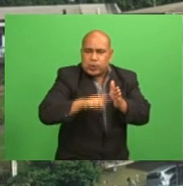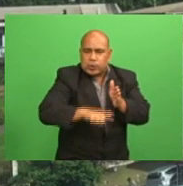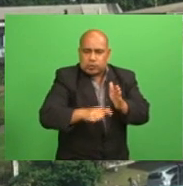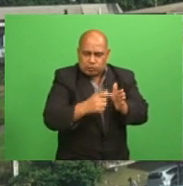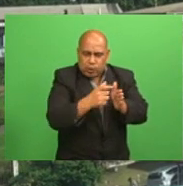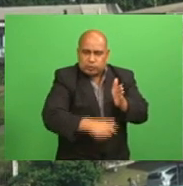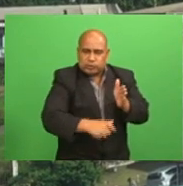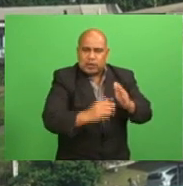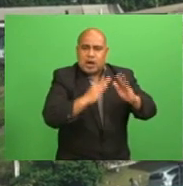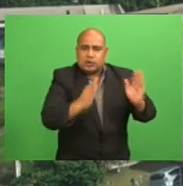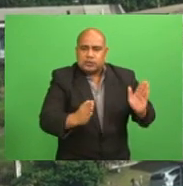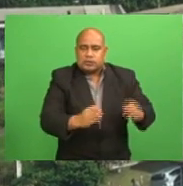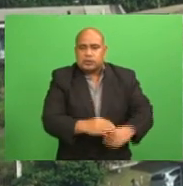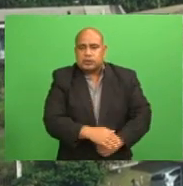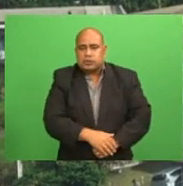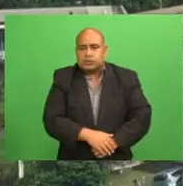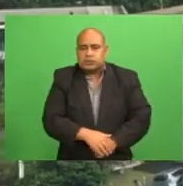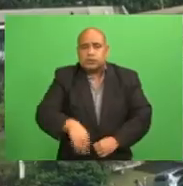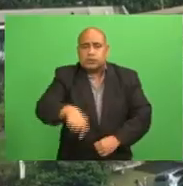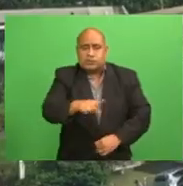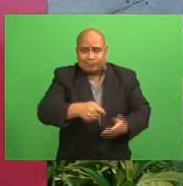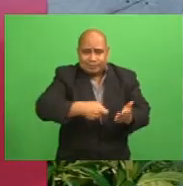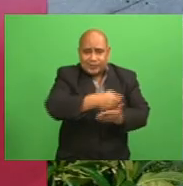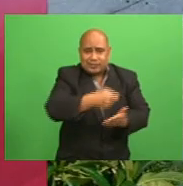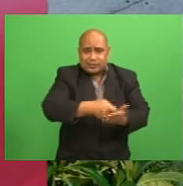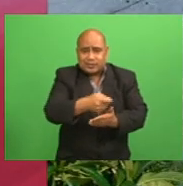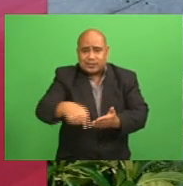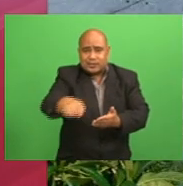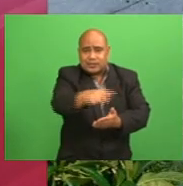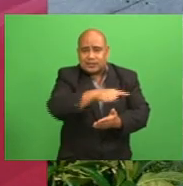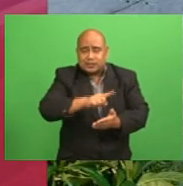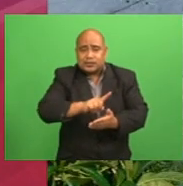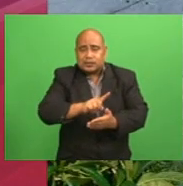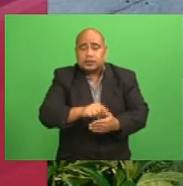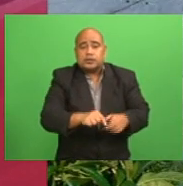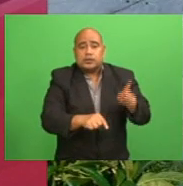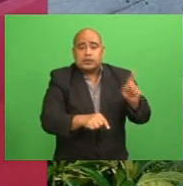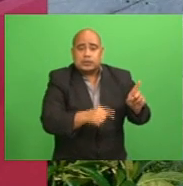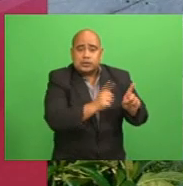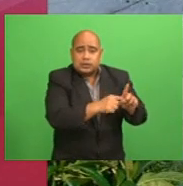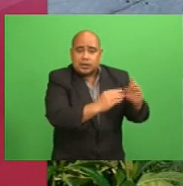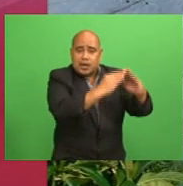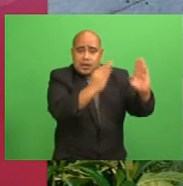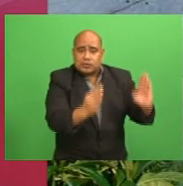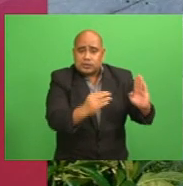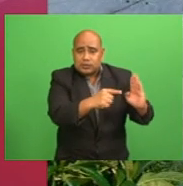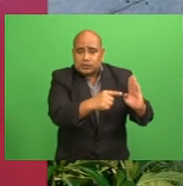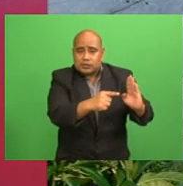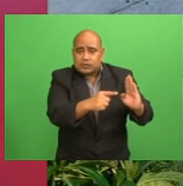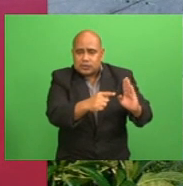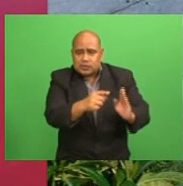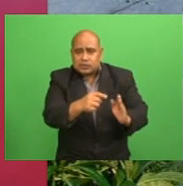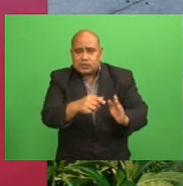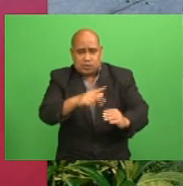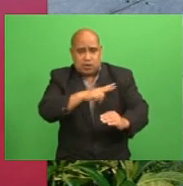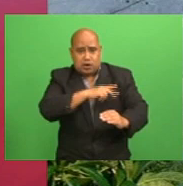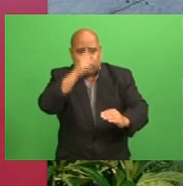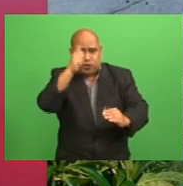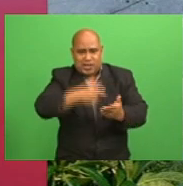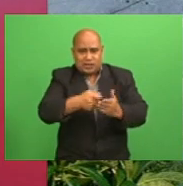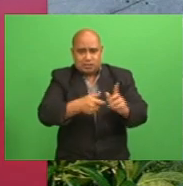mortgage payment deferment coming up in 3 months, some of the landlords who hold investment properties may need a